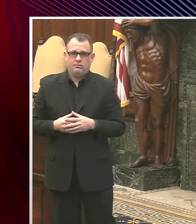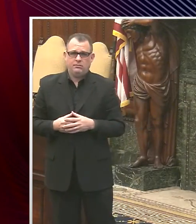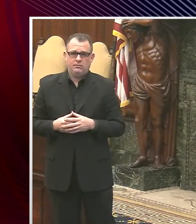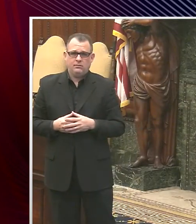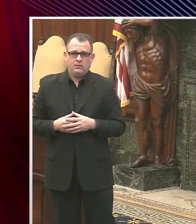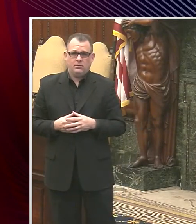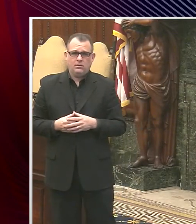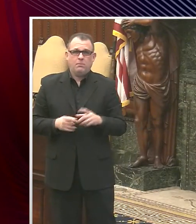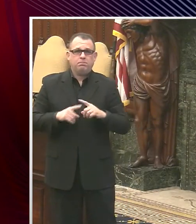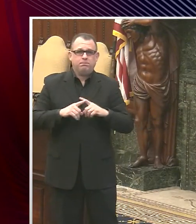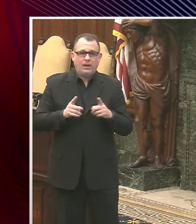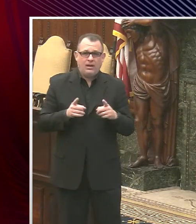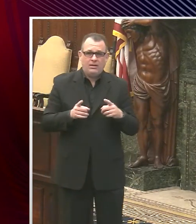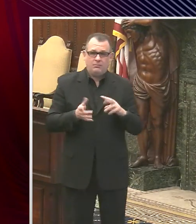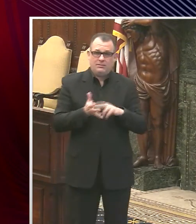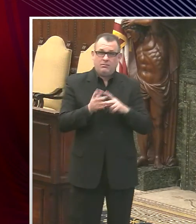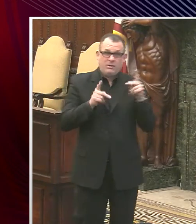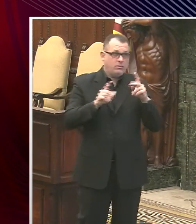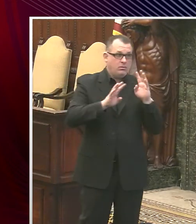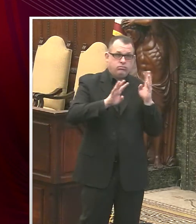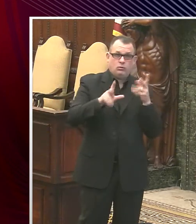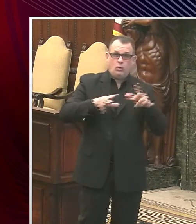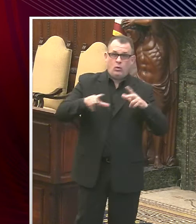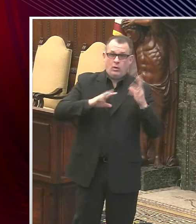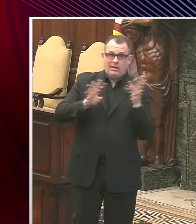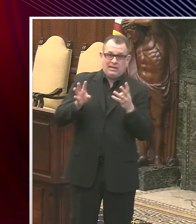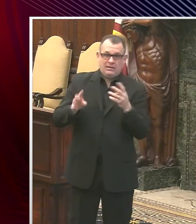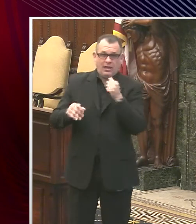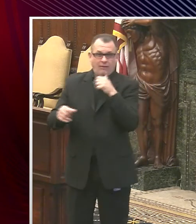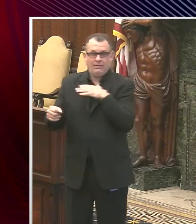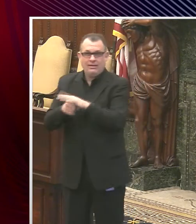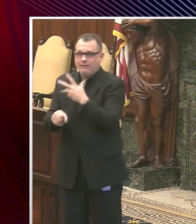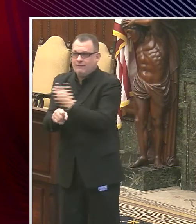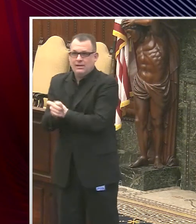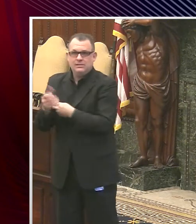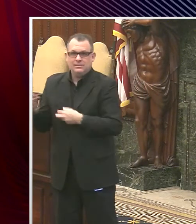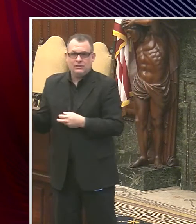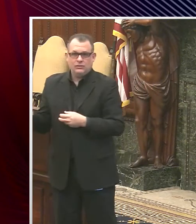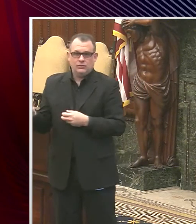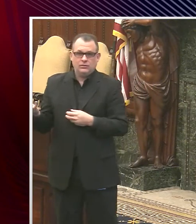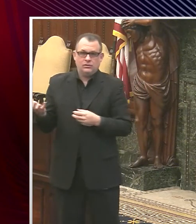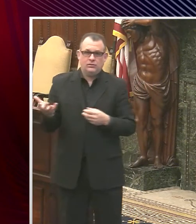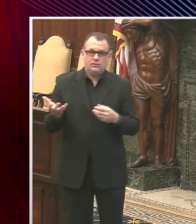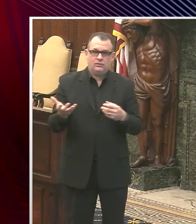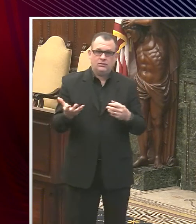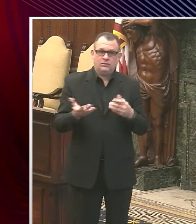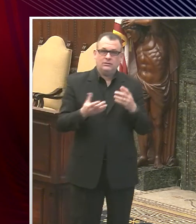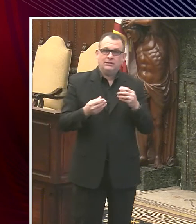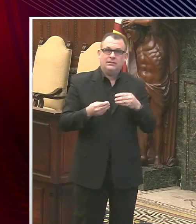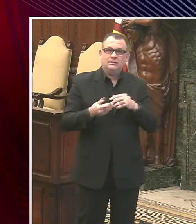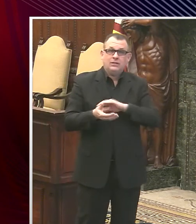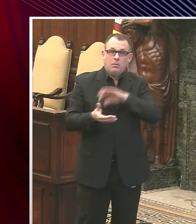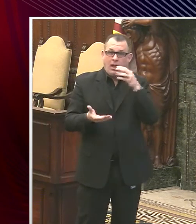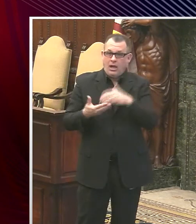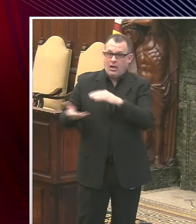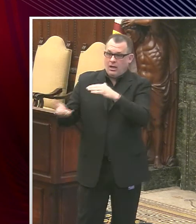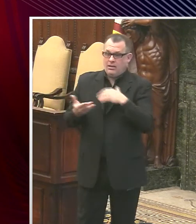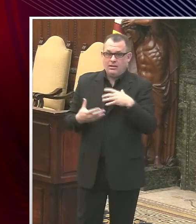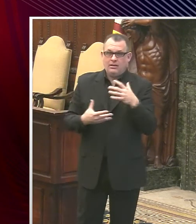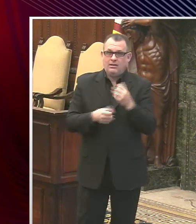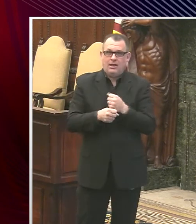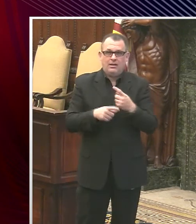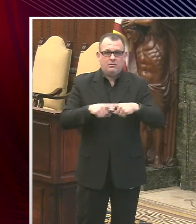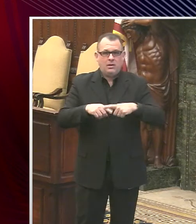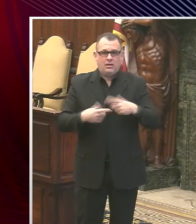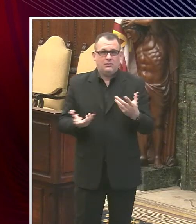risk of having walk-up availability that you'll have a huge crowd and that doesn't serve them well. And so we're right now in, I guess, something